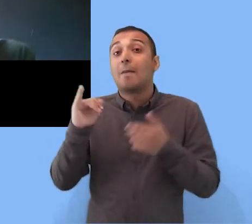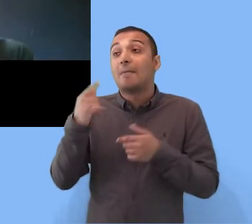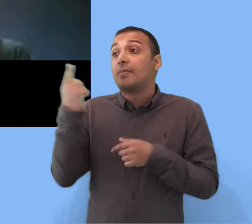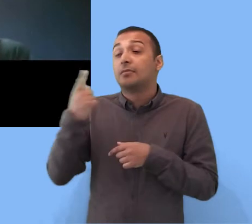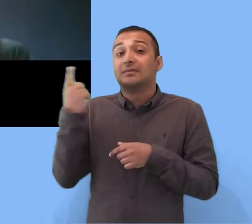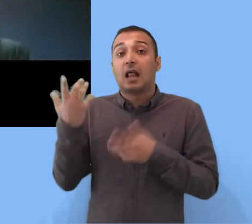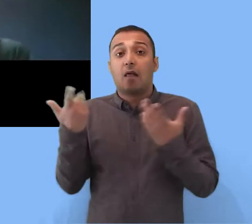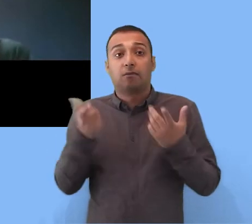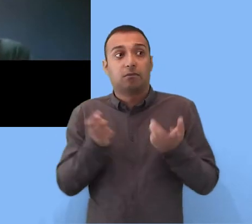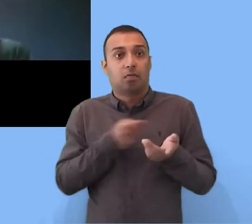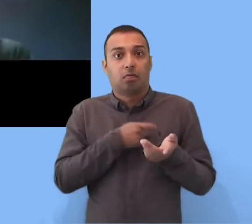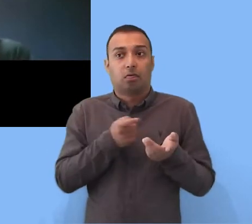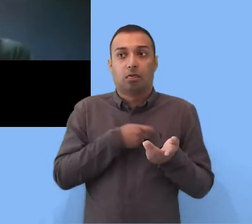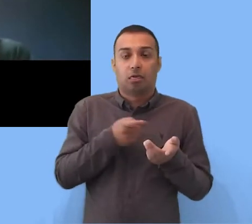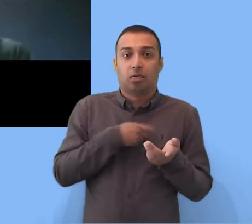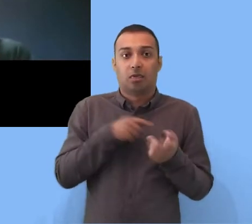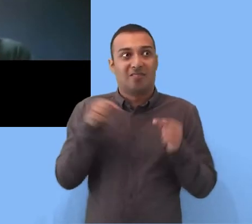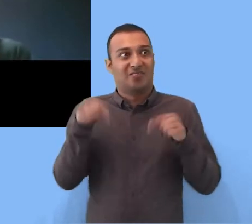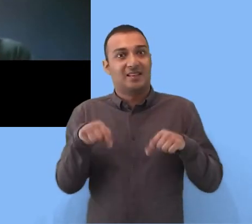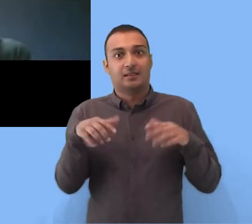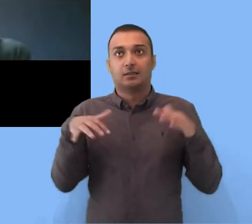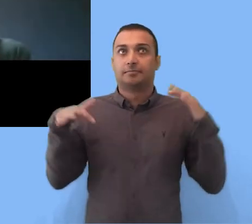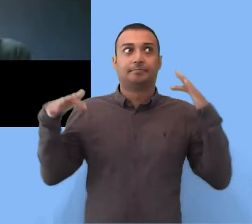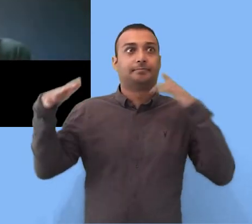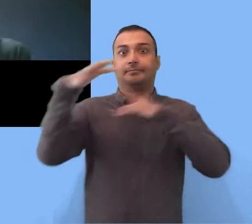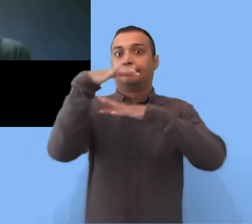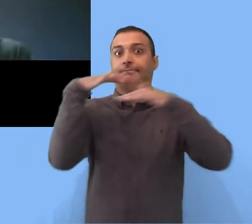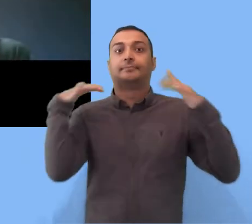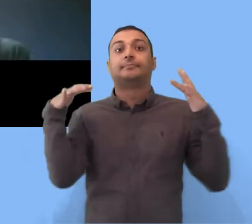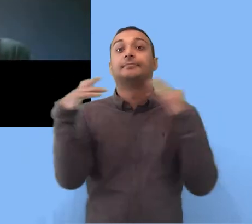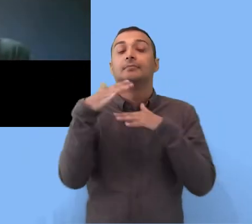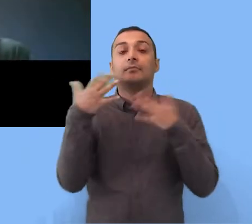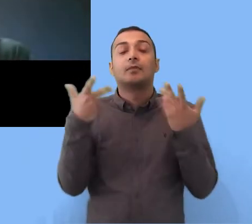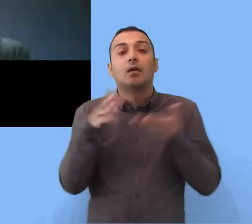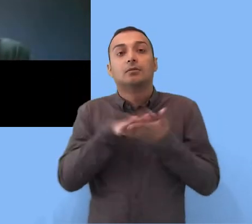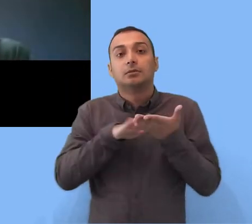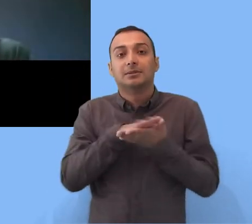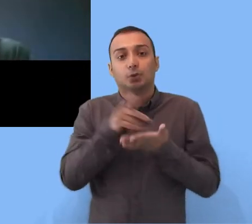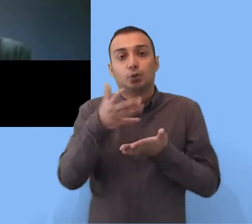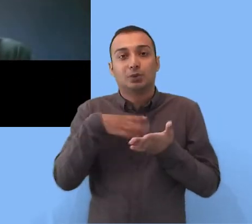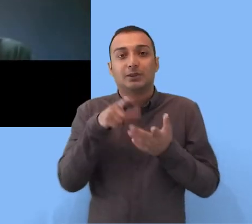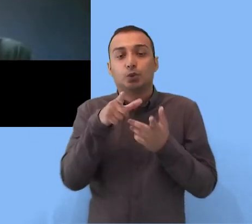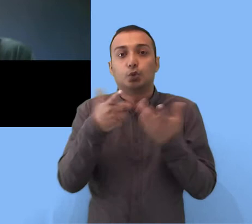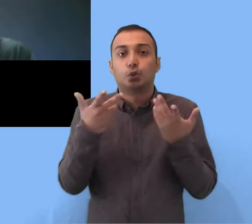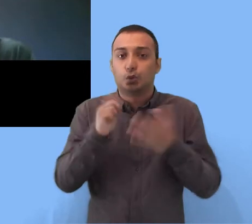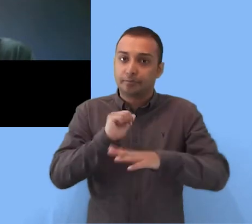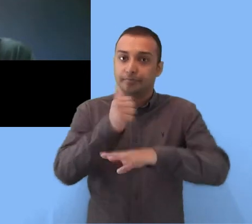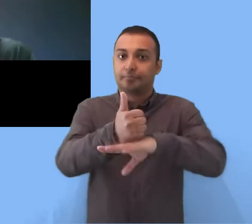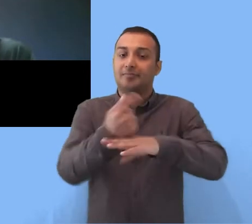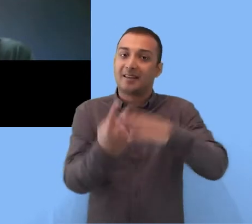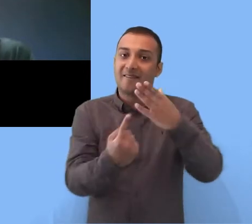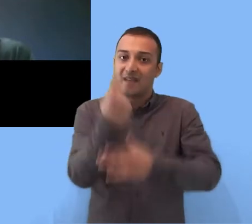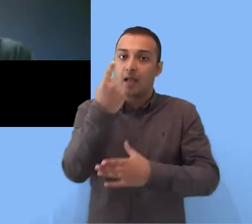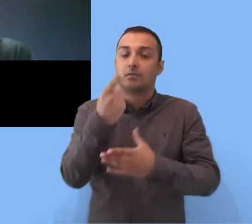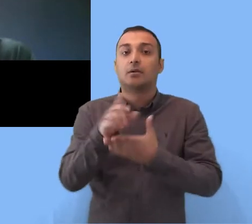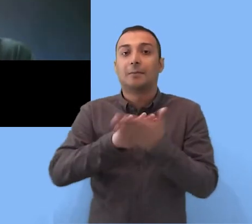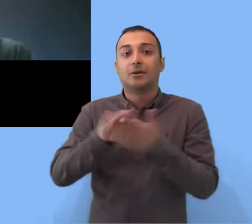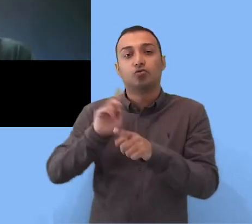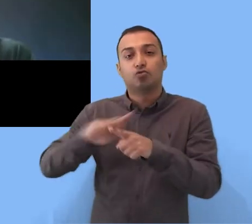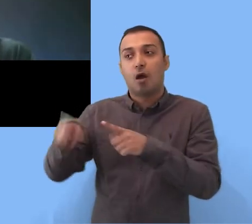setting, so it's about encouraging those parents to come in and creating moments where they can come in.